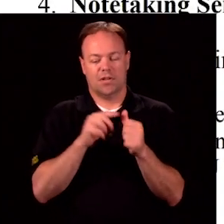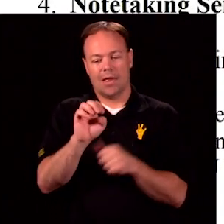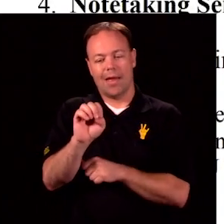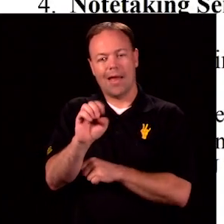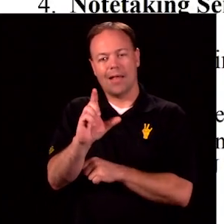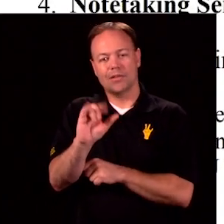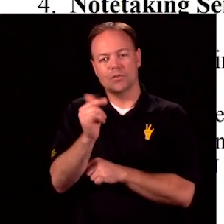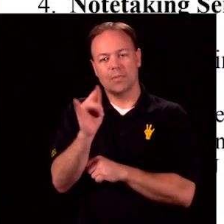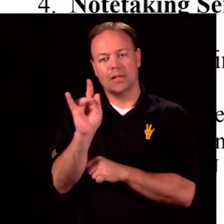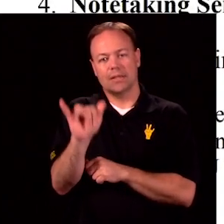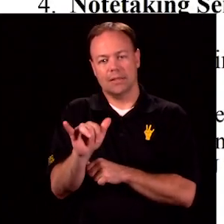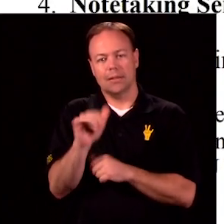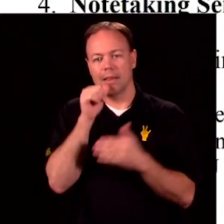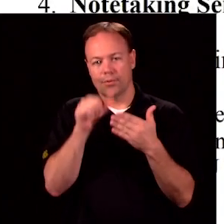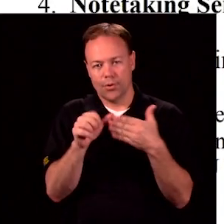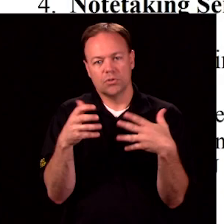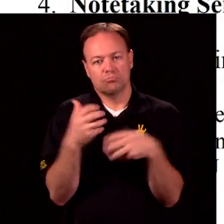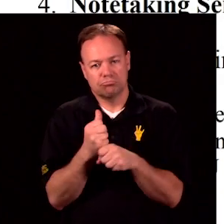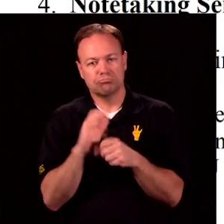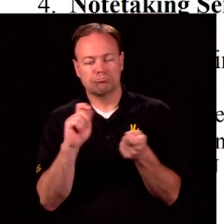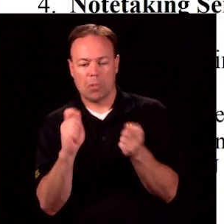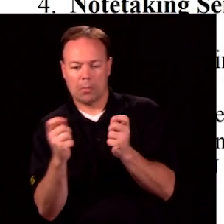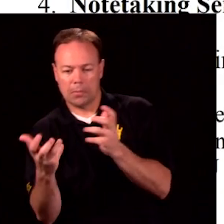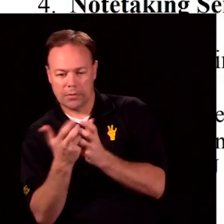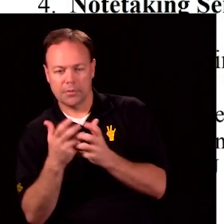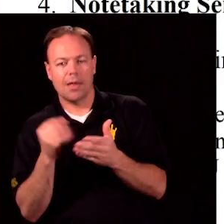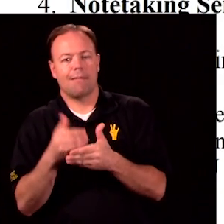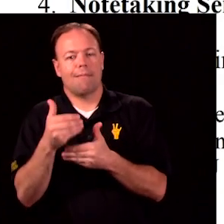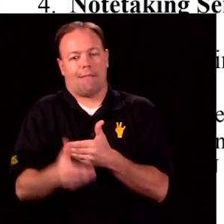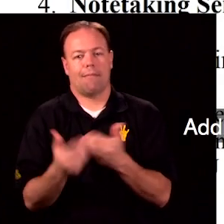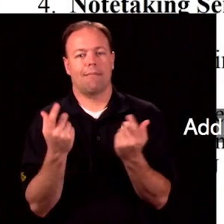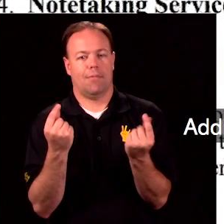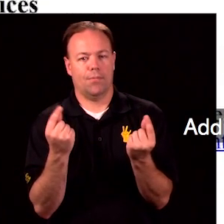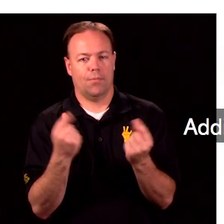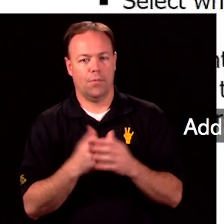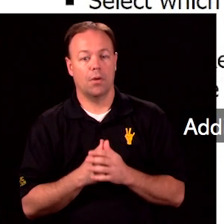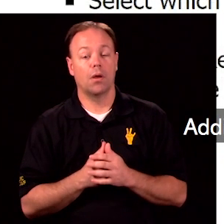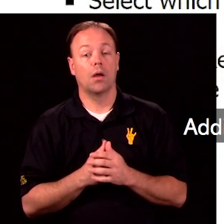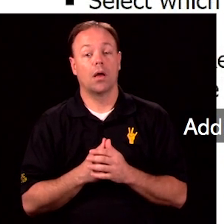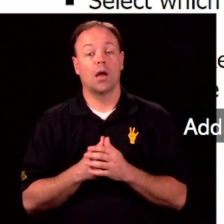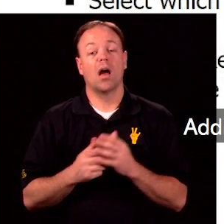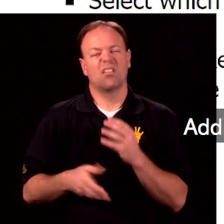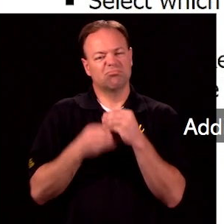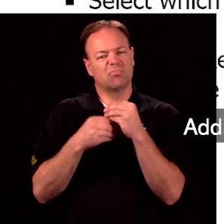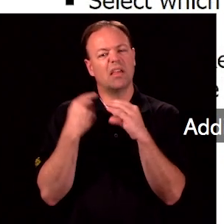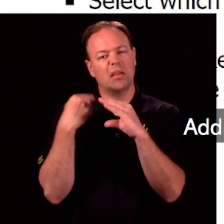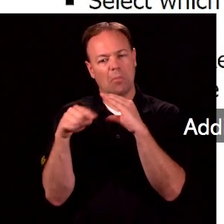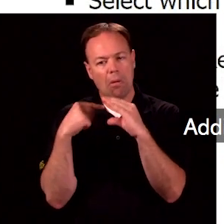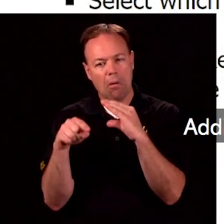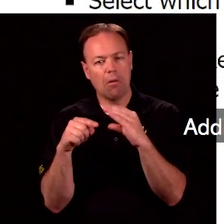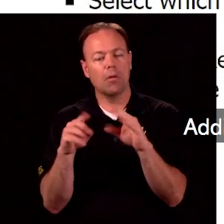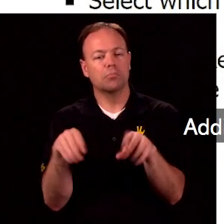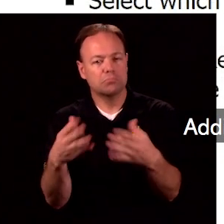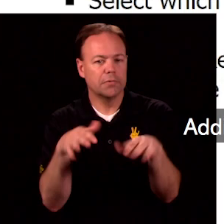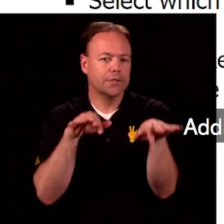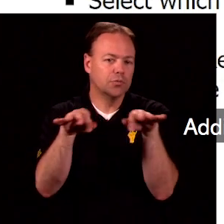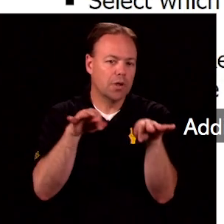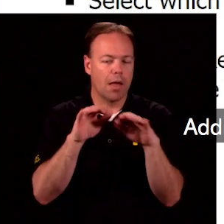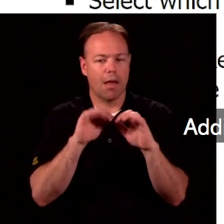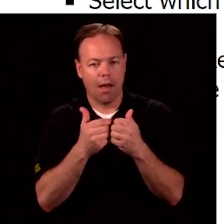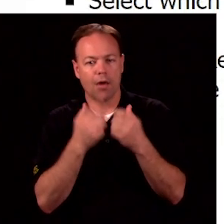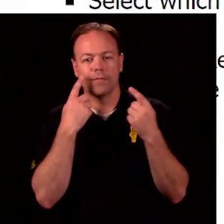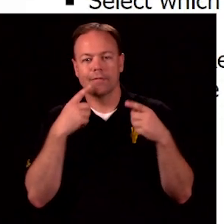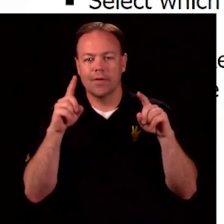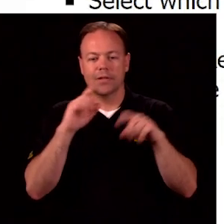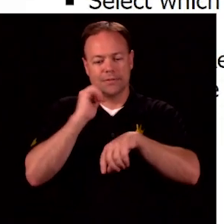letter summarizing the accommodations and next steps. Additional emails provide instructions regarding how to effectively